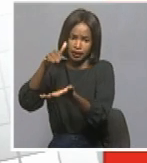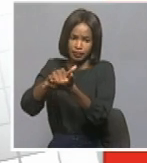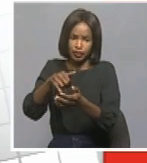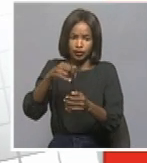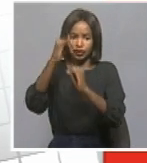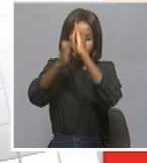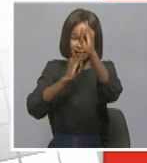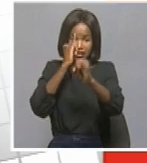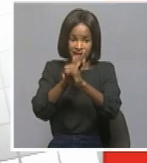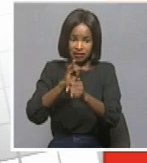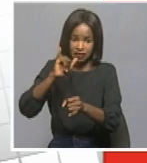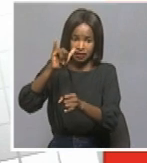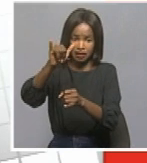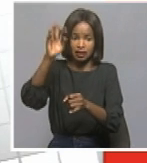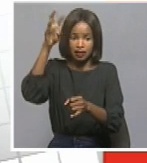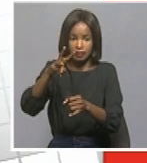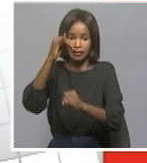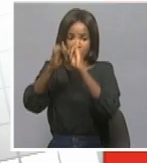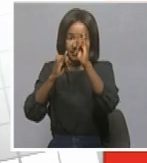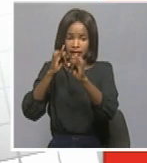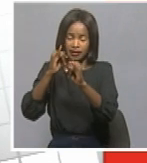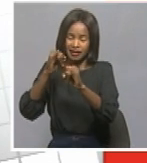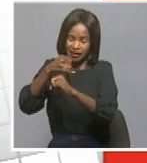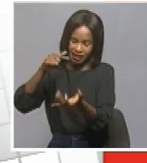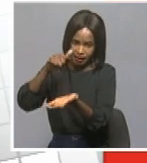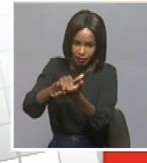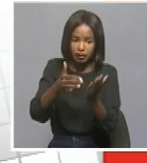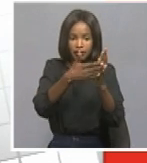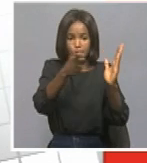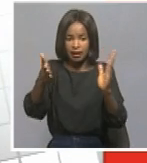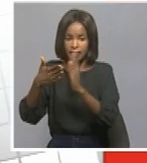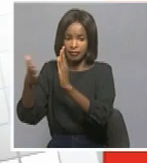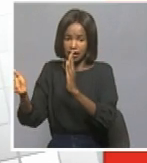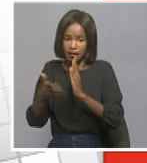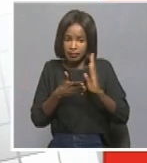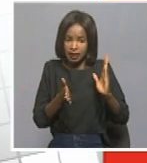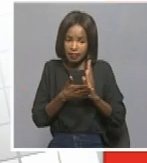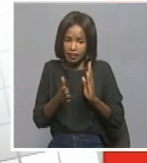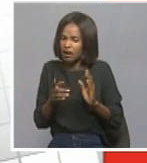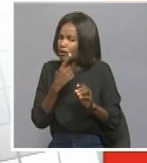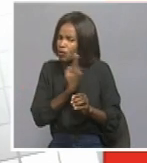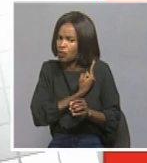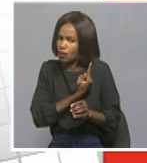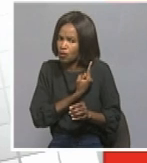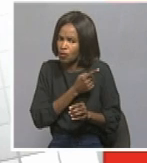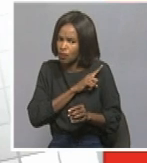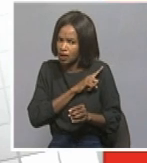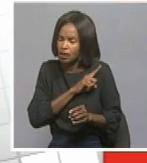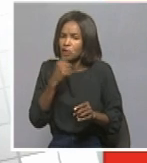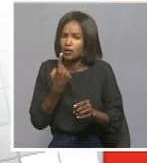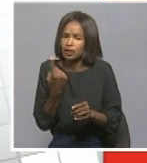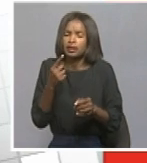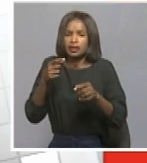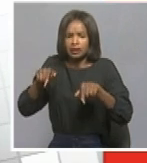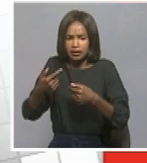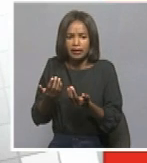Kutako International Airport and Office by Airport. And all of these borders are open for commercial goods and cargoes.